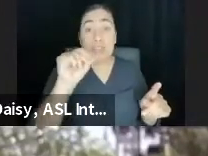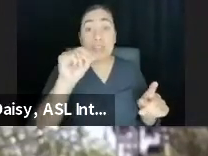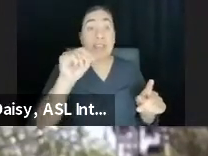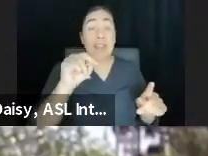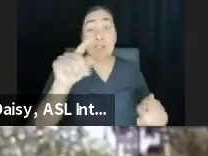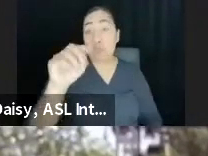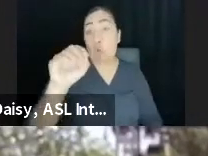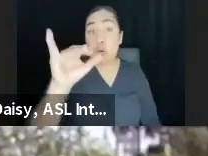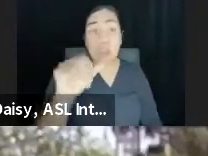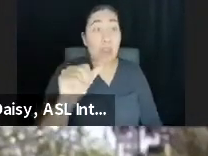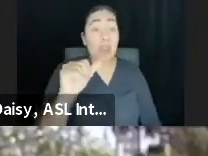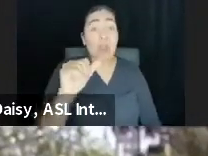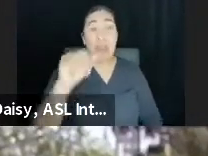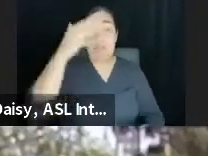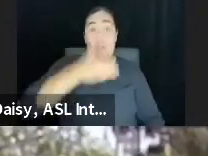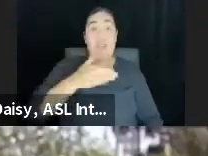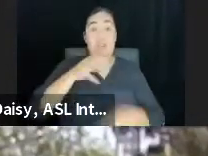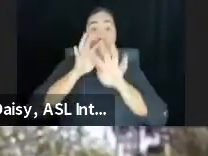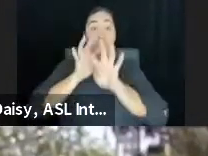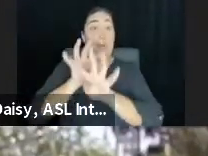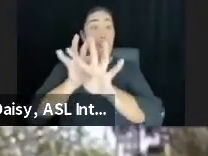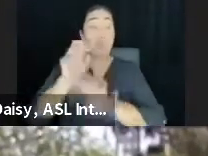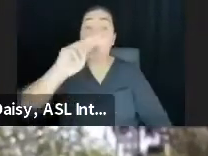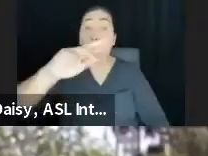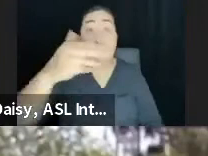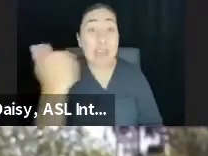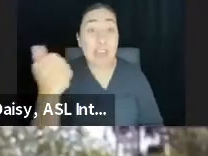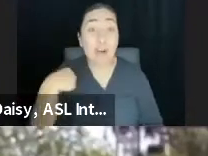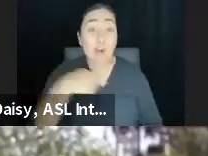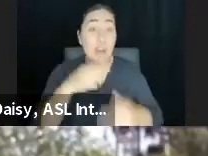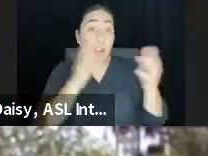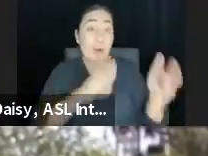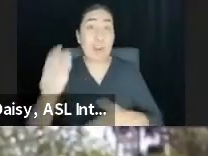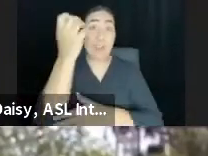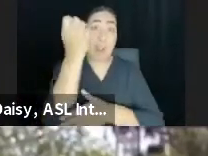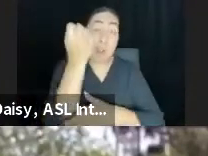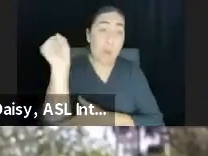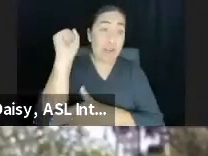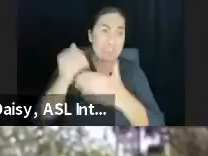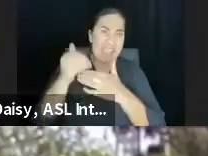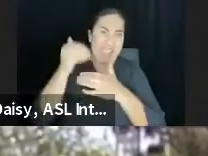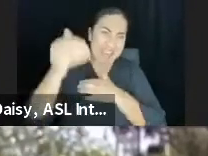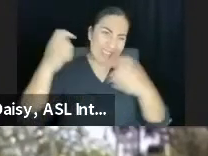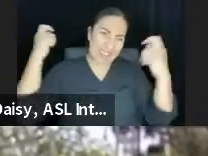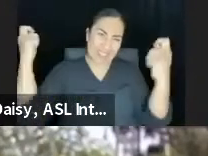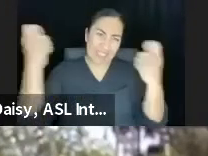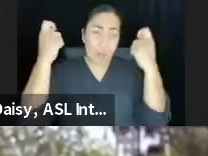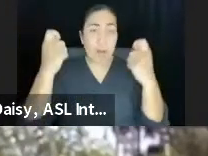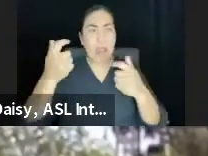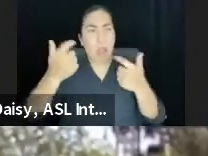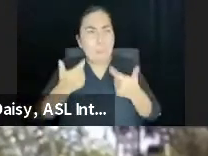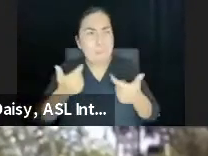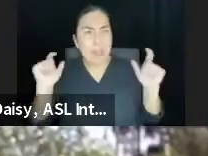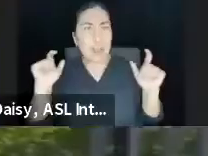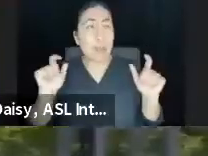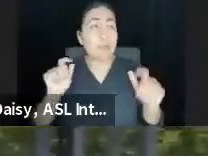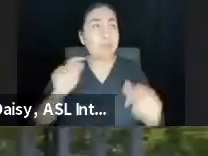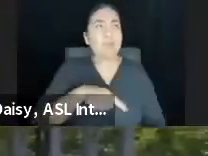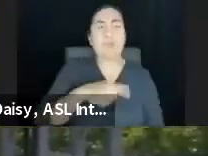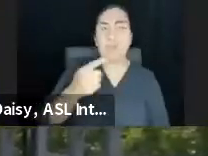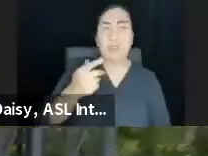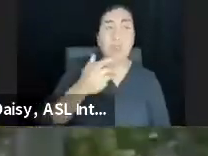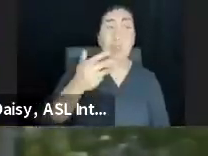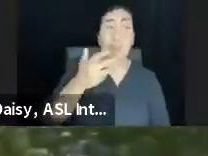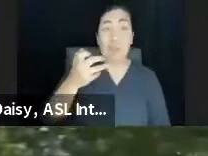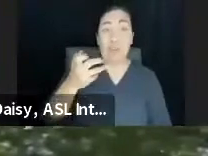we are raised on stories and our culture and histories have been passed down through telling stories, we have a natural knack for theater because theater is just storytelling. We